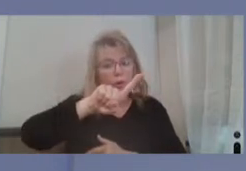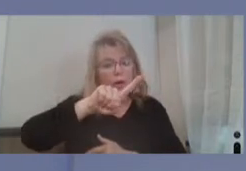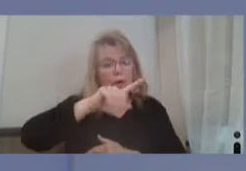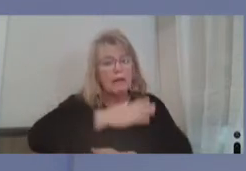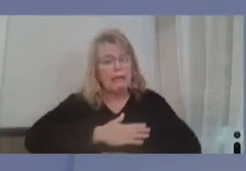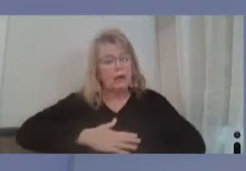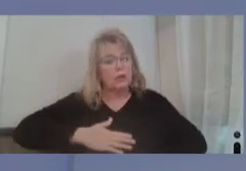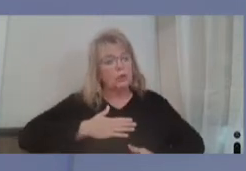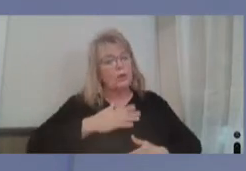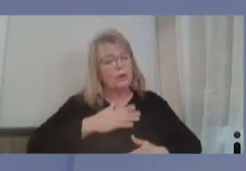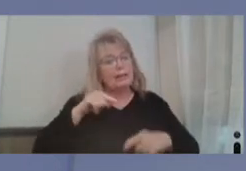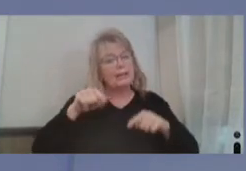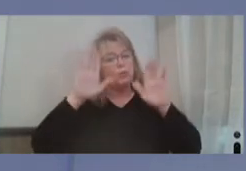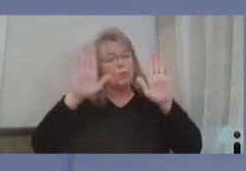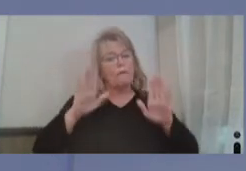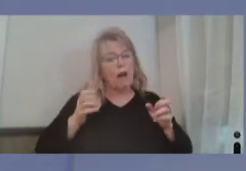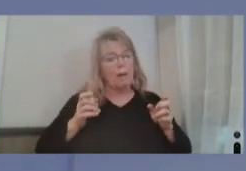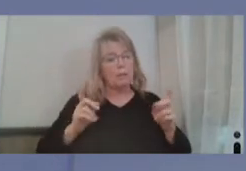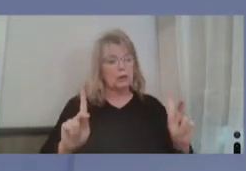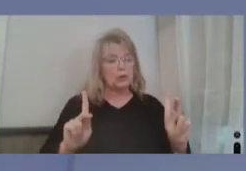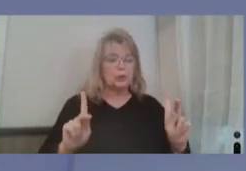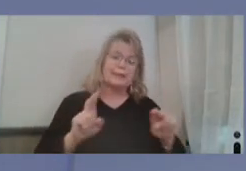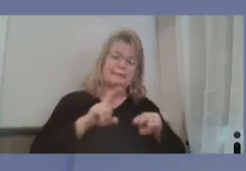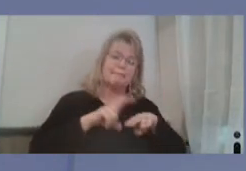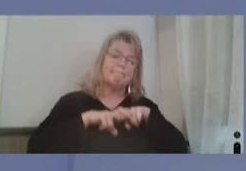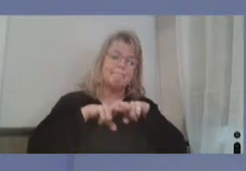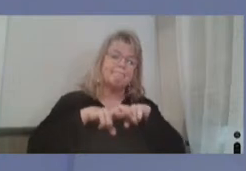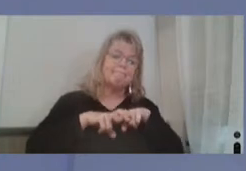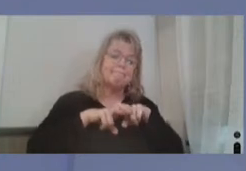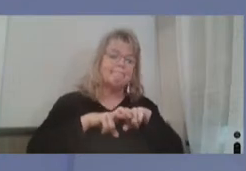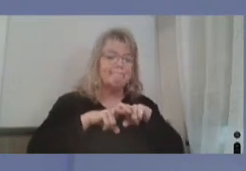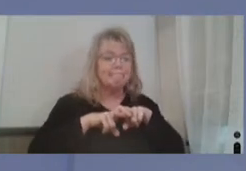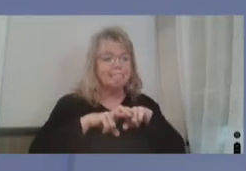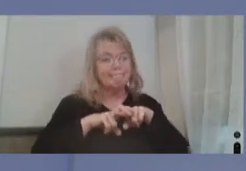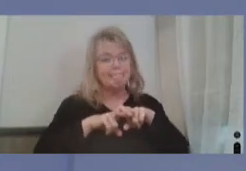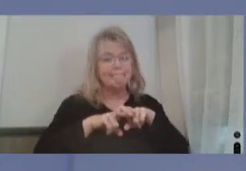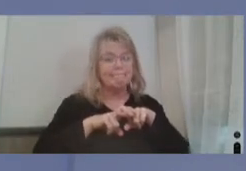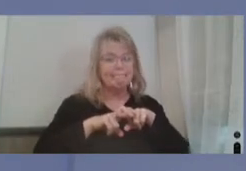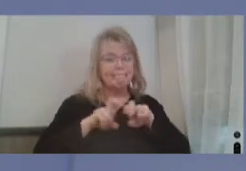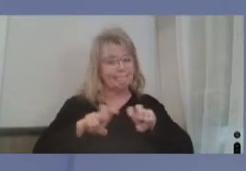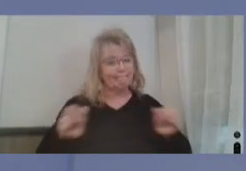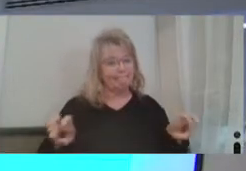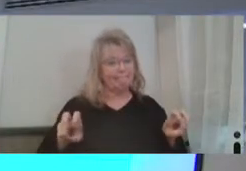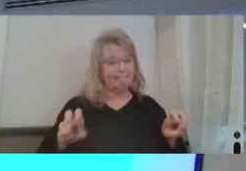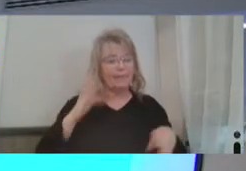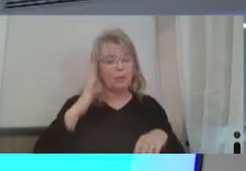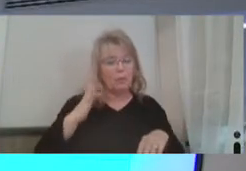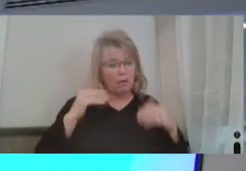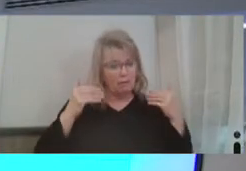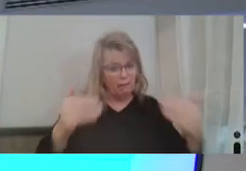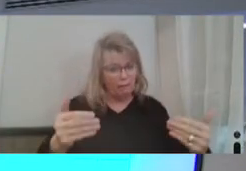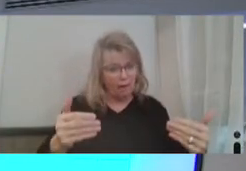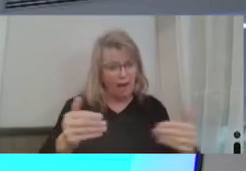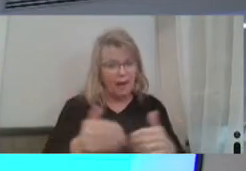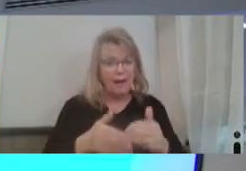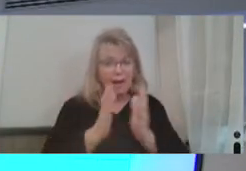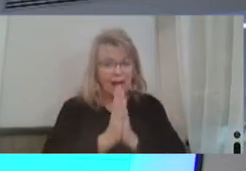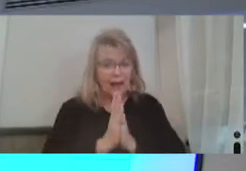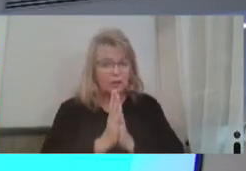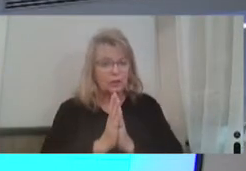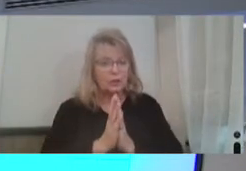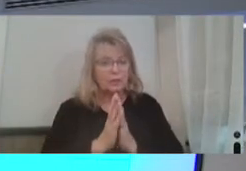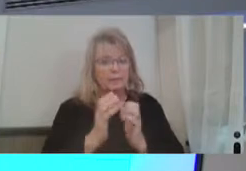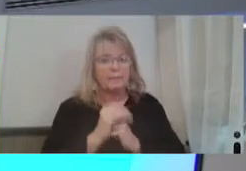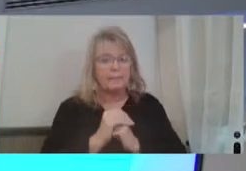this wonderful opportunity to sit in these chairs, we're going to go ahead and ask you that if you thank are you, not